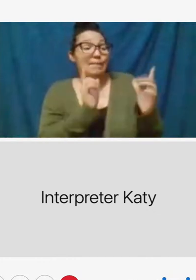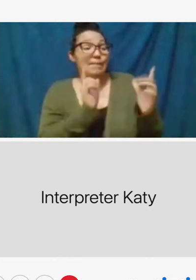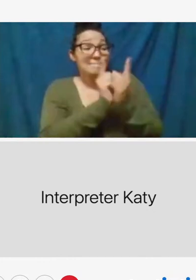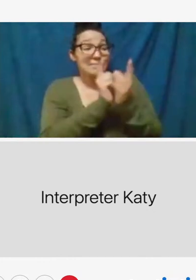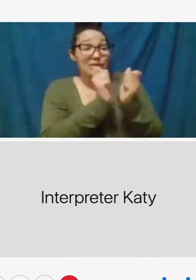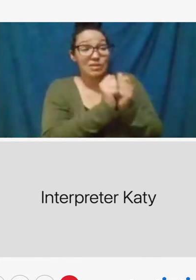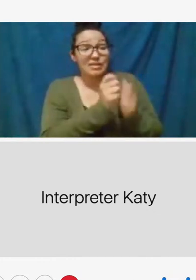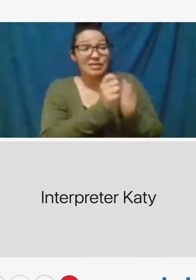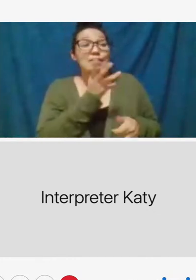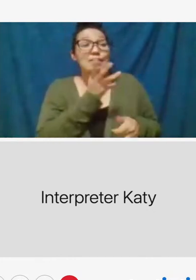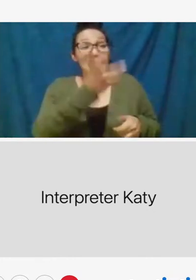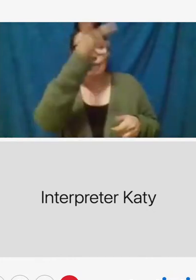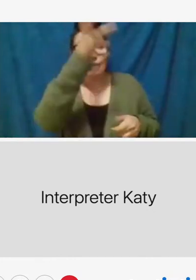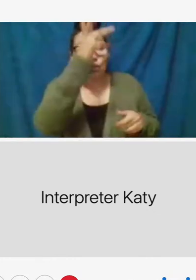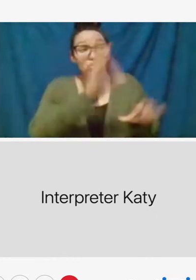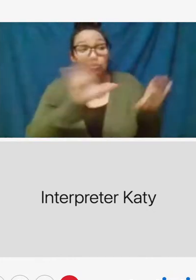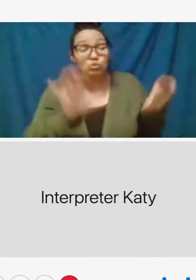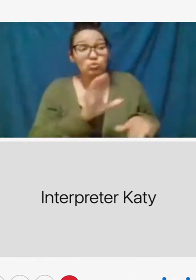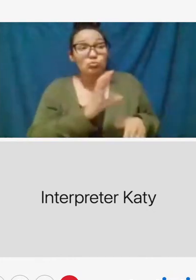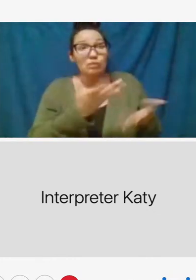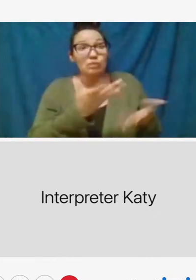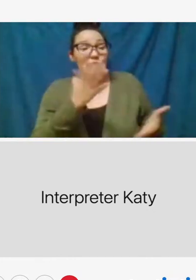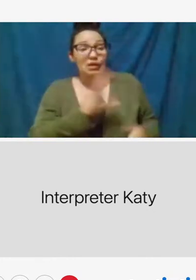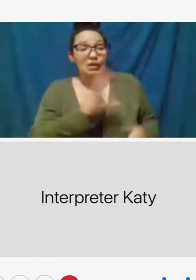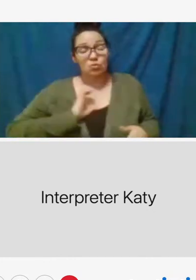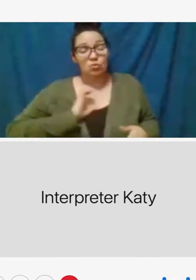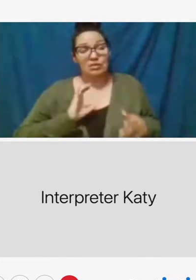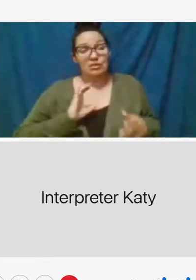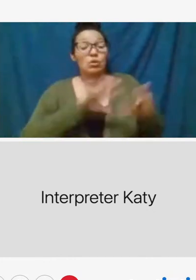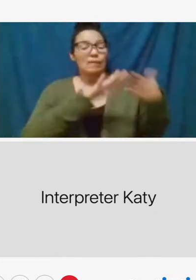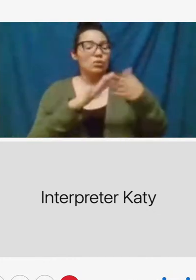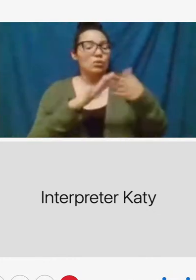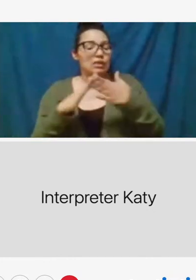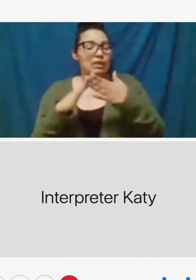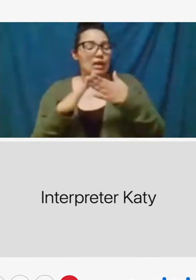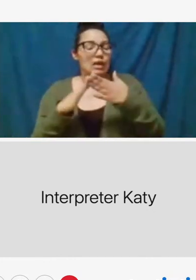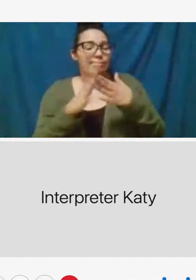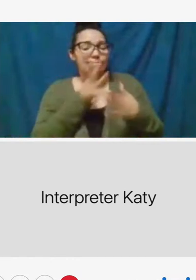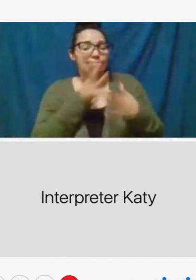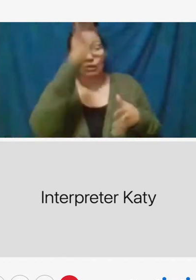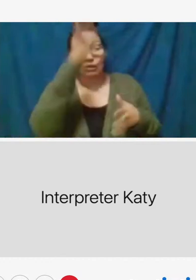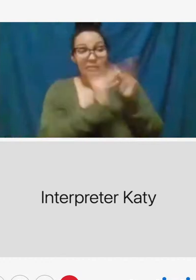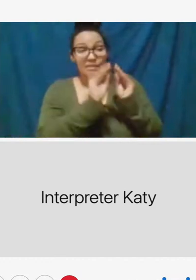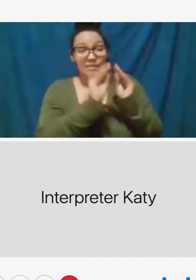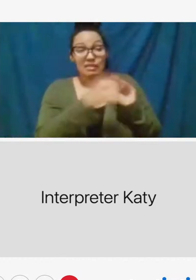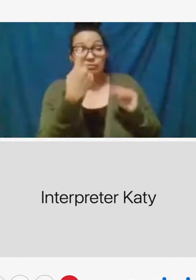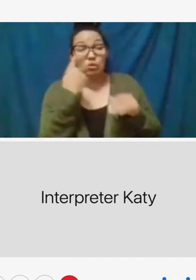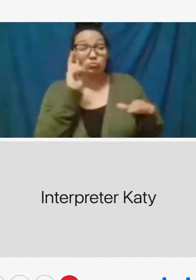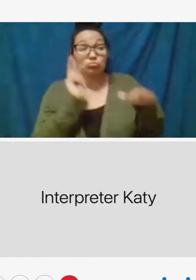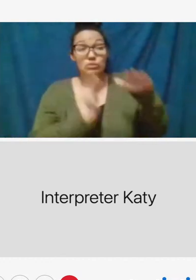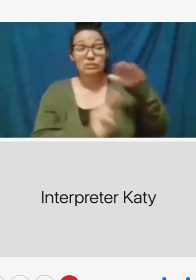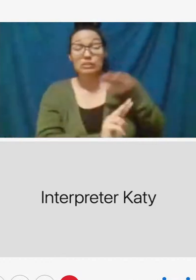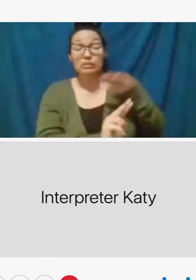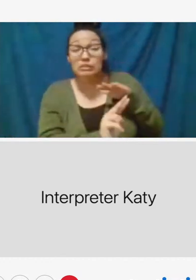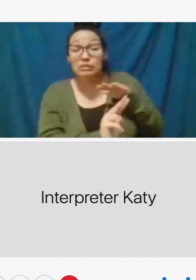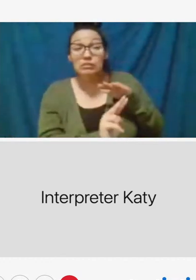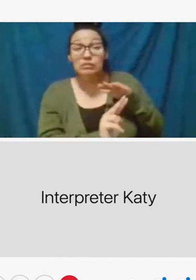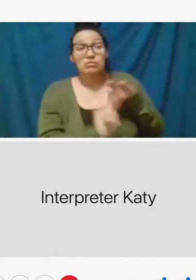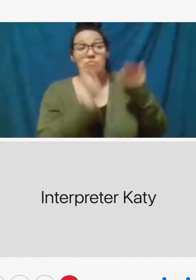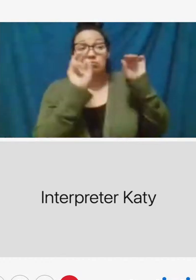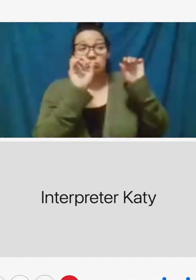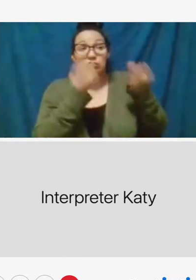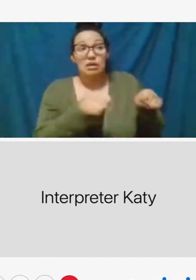parent meetings uh is that something you foresee that you know this District might need to do to answer